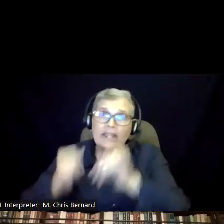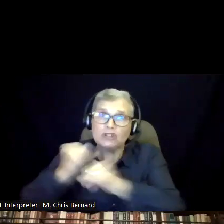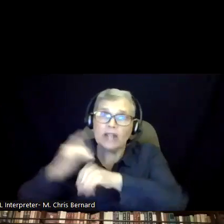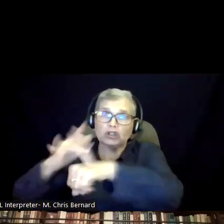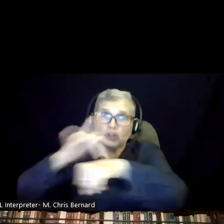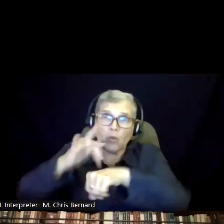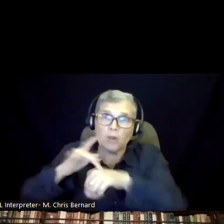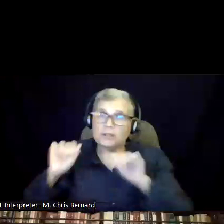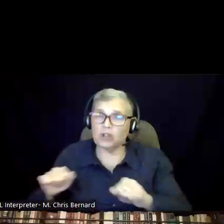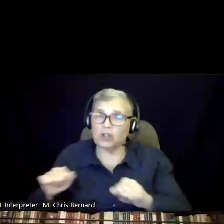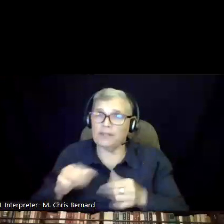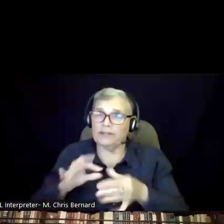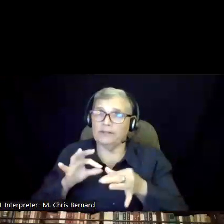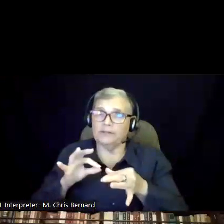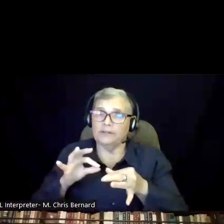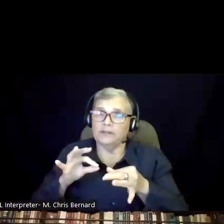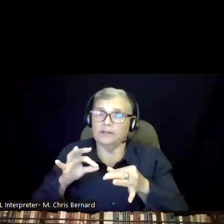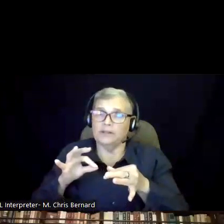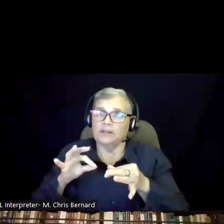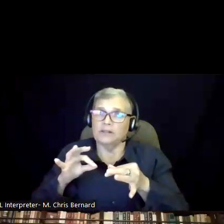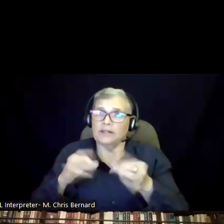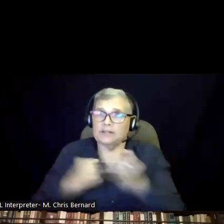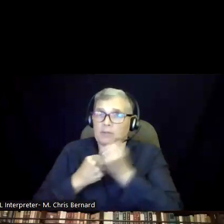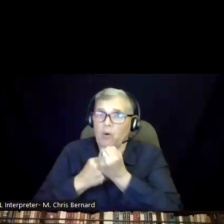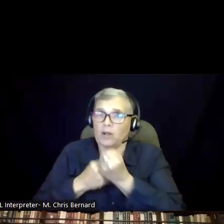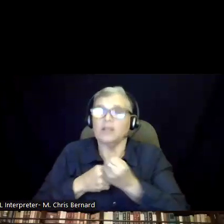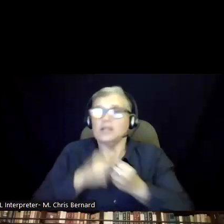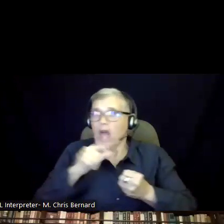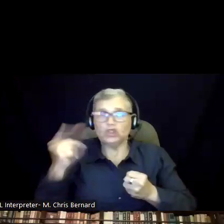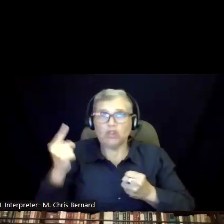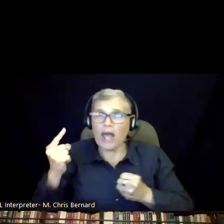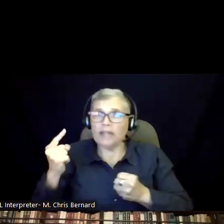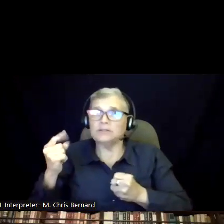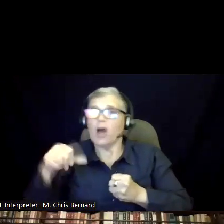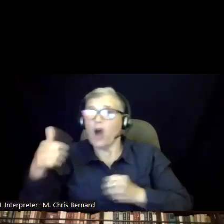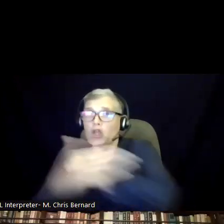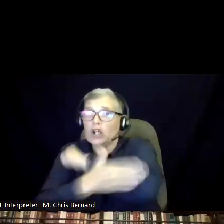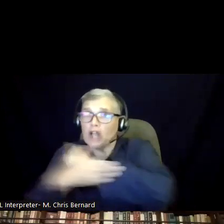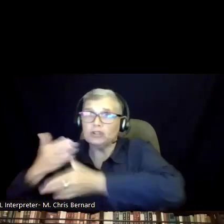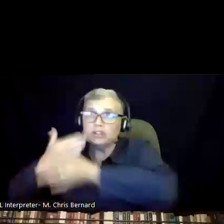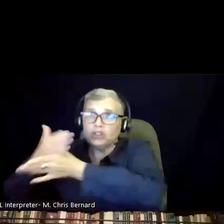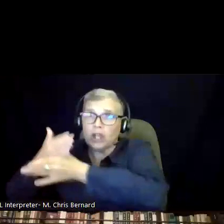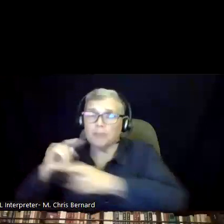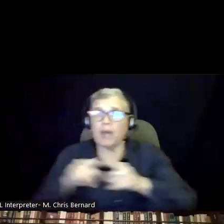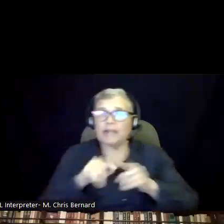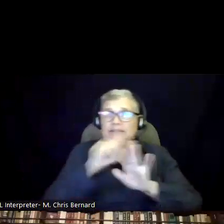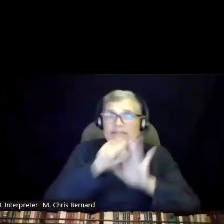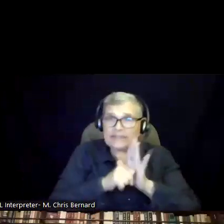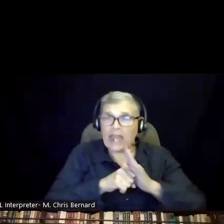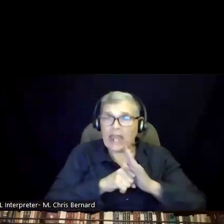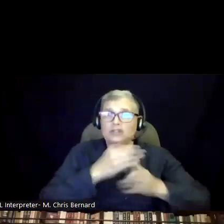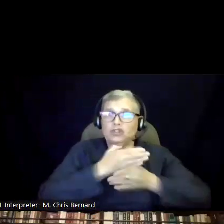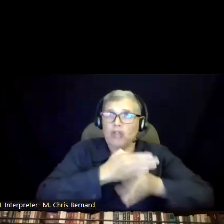also be could be thought of as interstate resource, right? We manage wildlife using state boundaries that